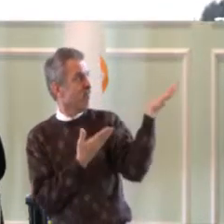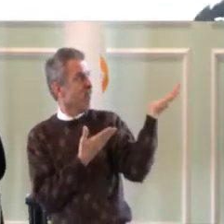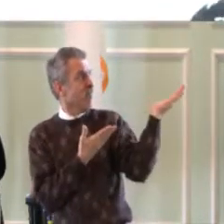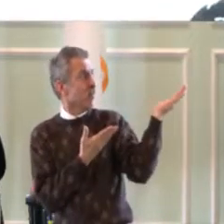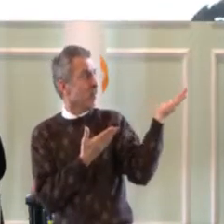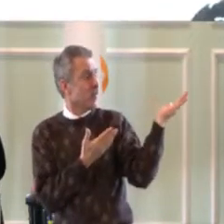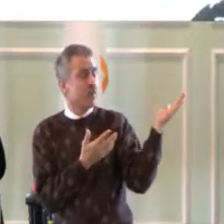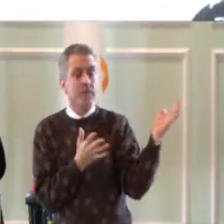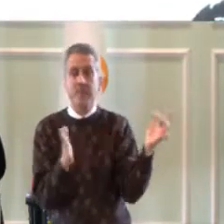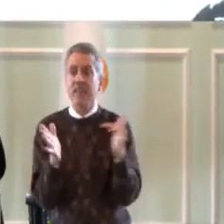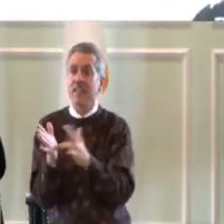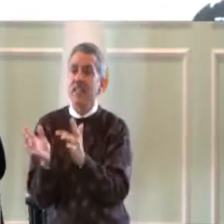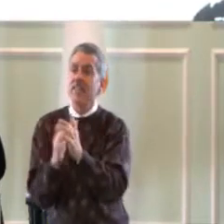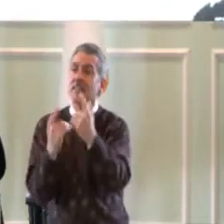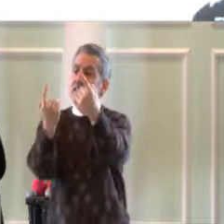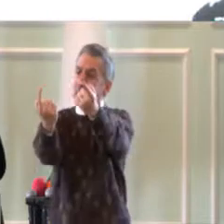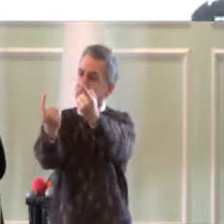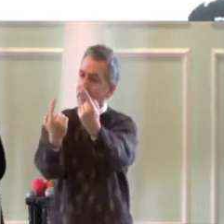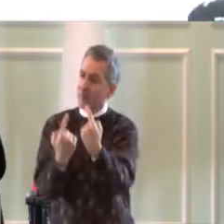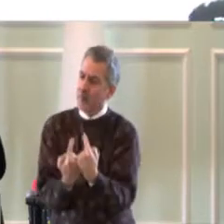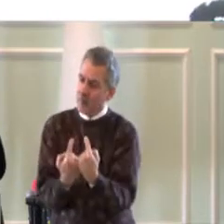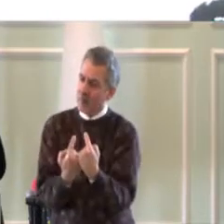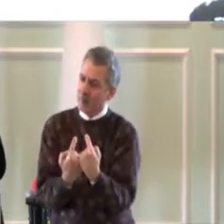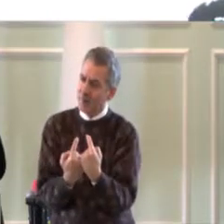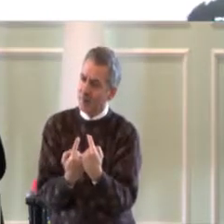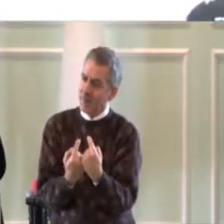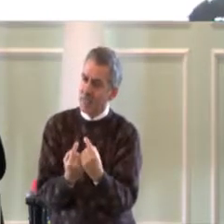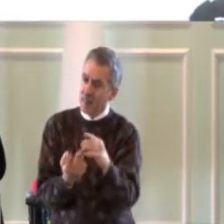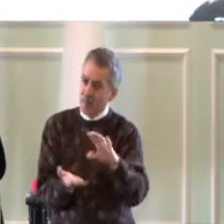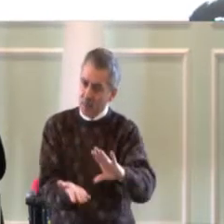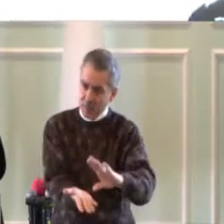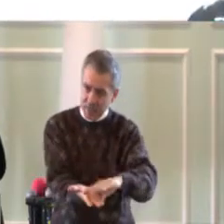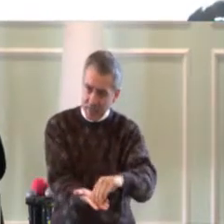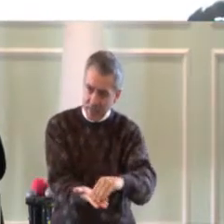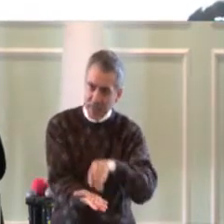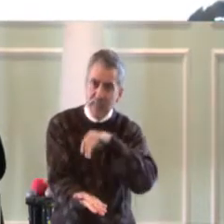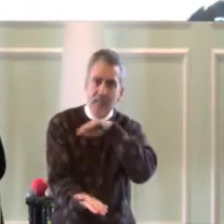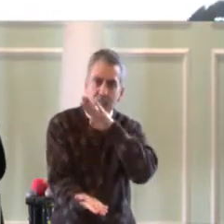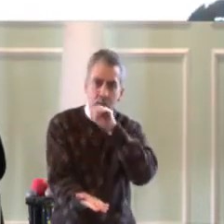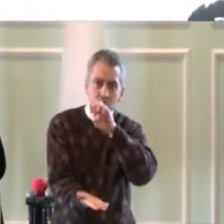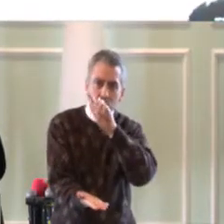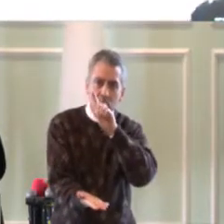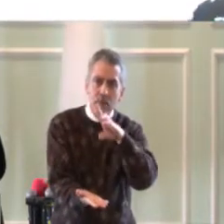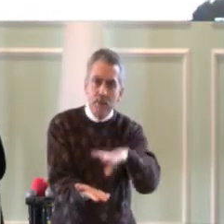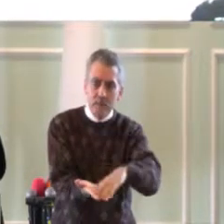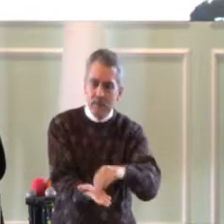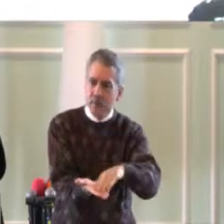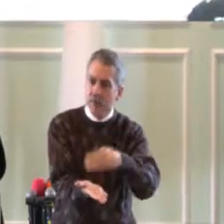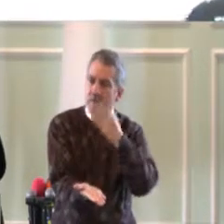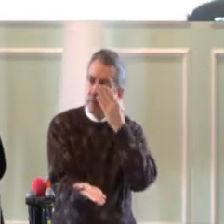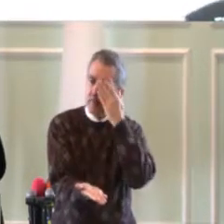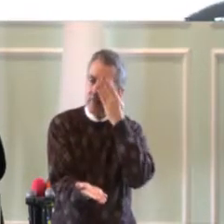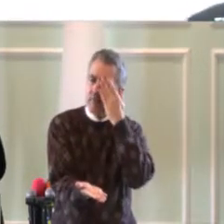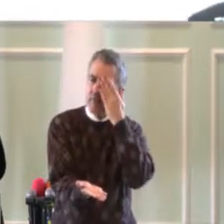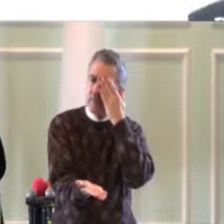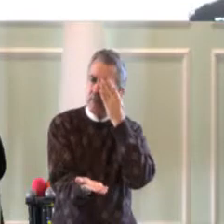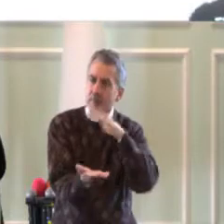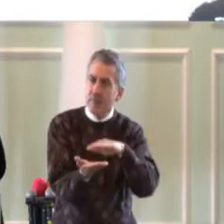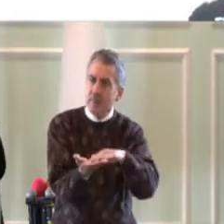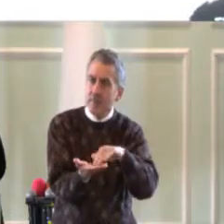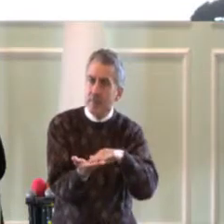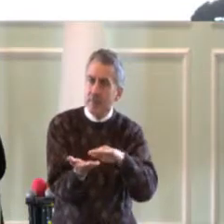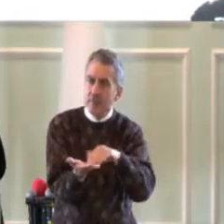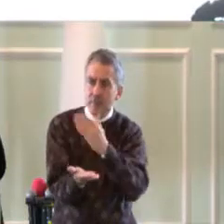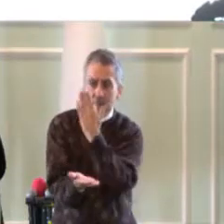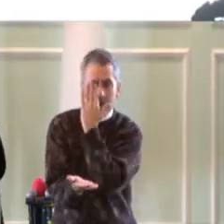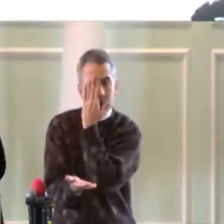came to him and put clay on his eyes, and this man was able to see. Amen?